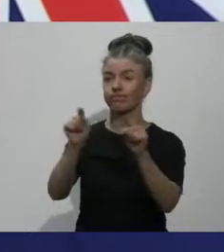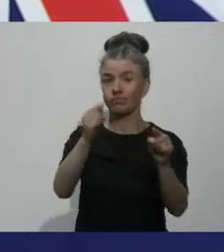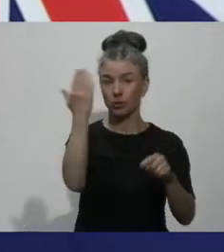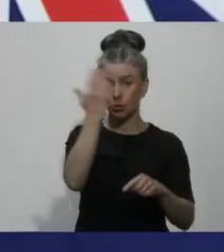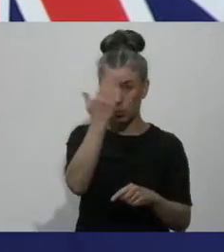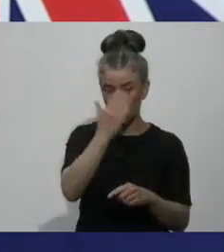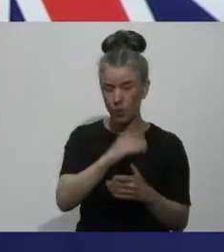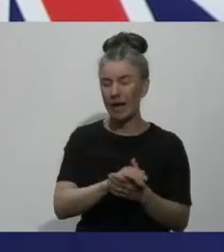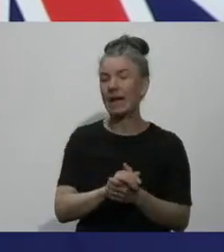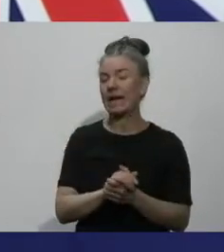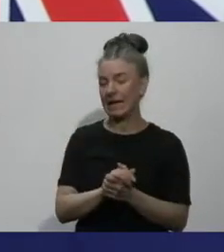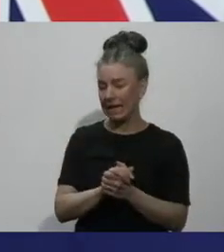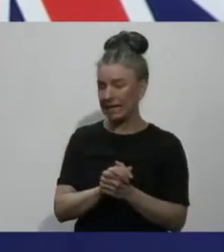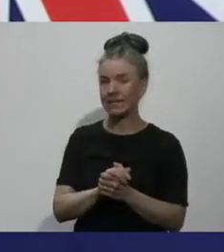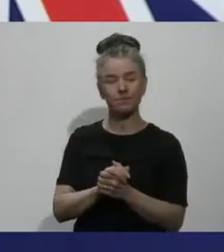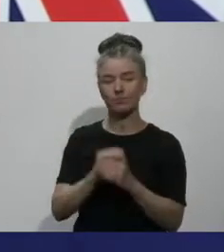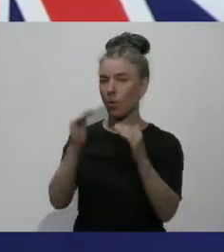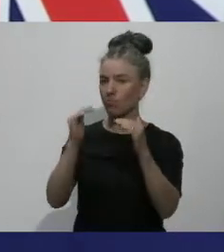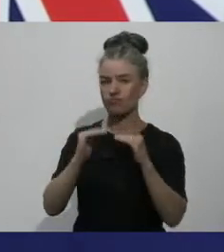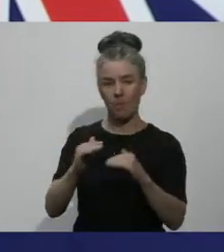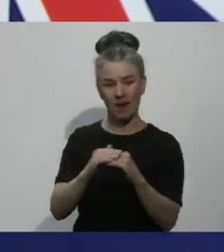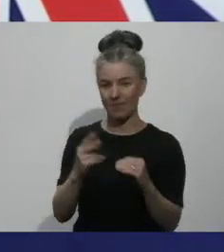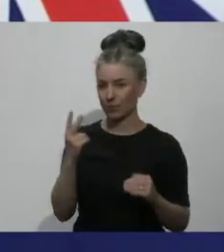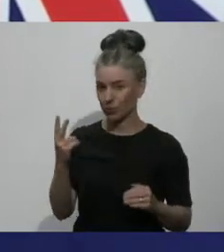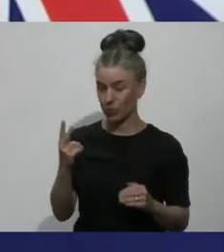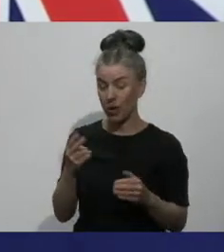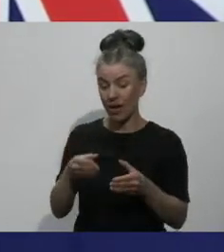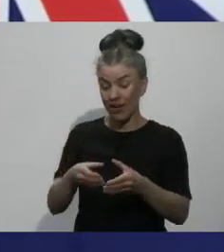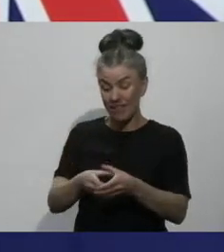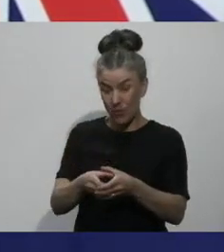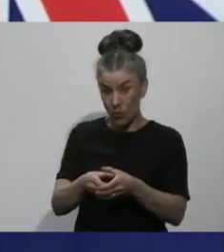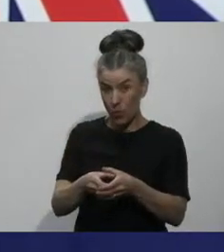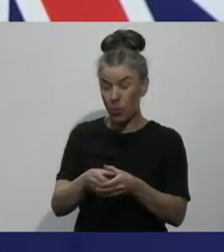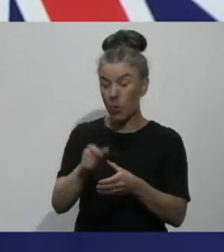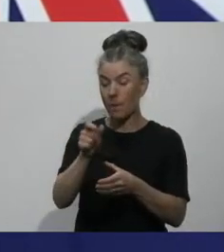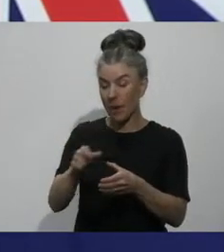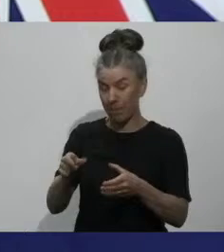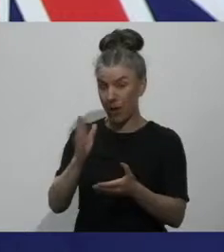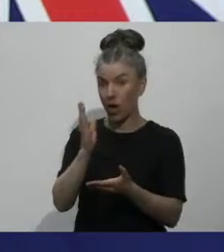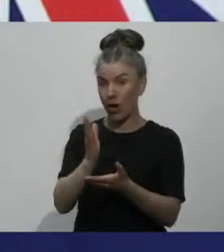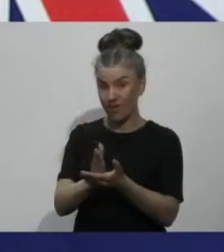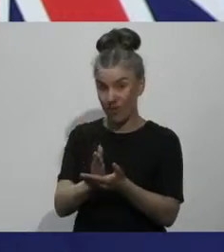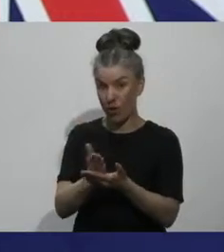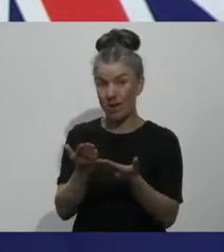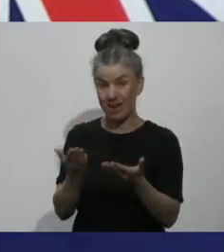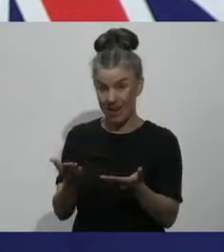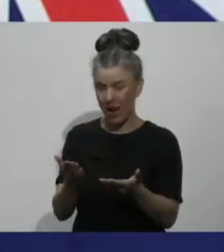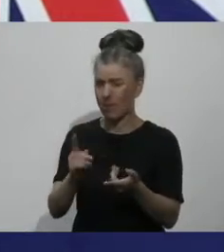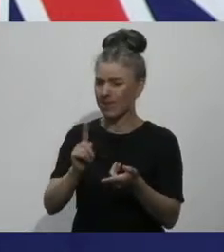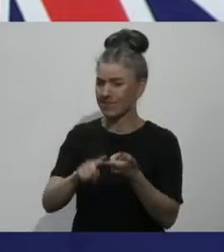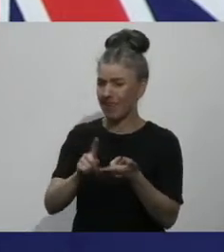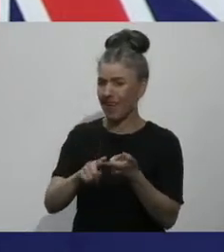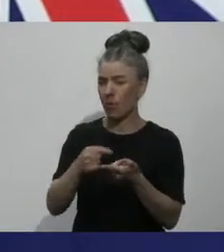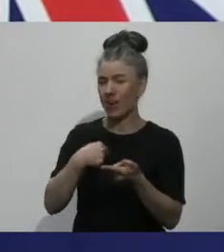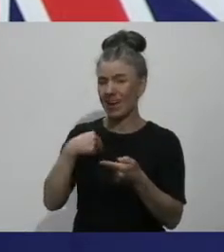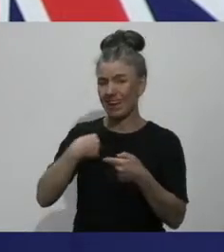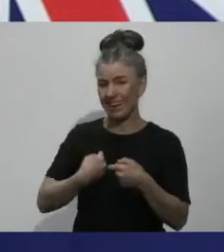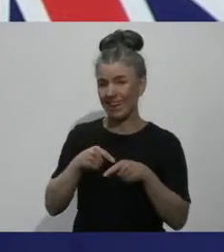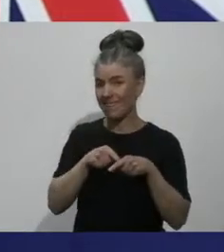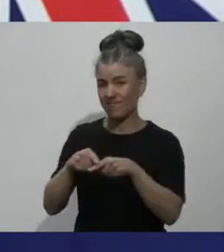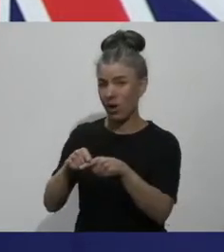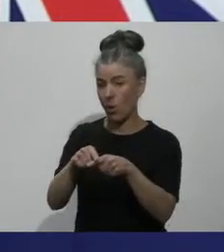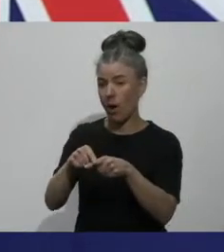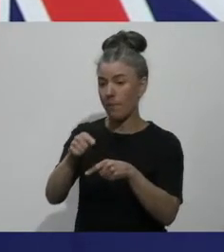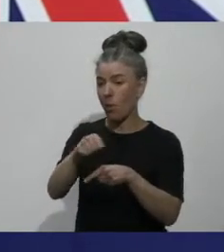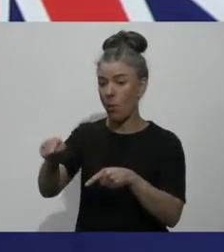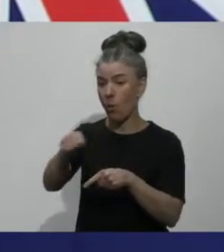so we're very mindful of the need that whilst we have a small number of currently identified cases, that we need to identify the full perimeter of